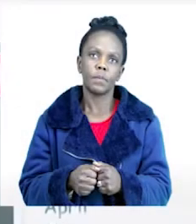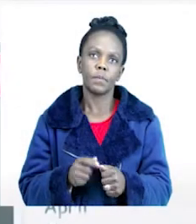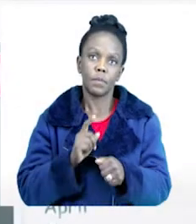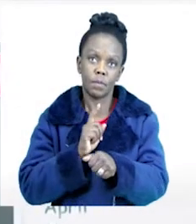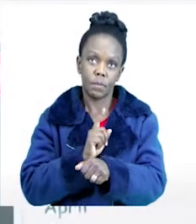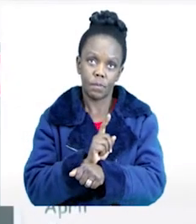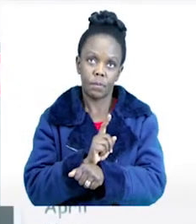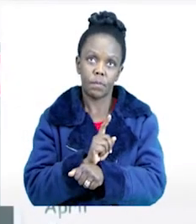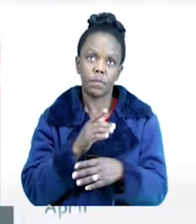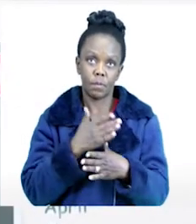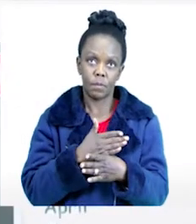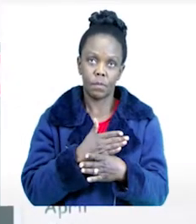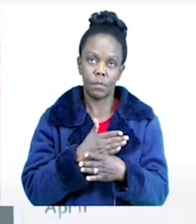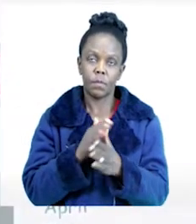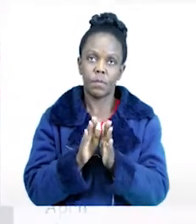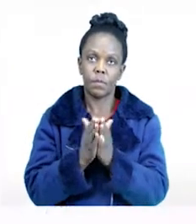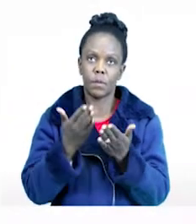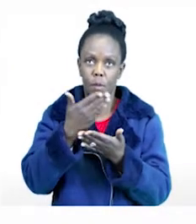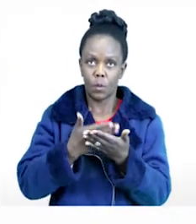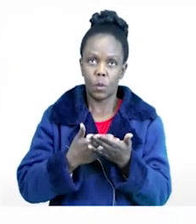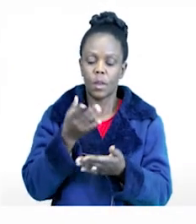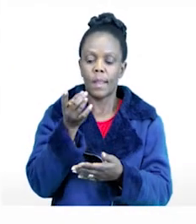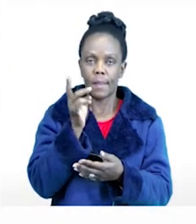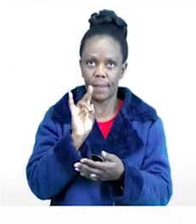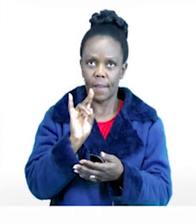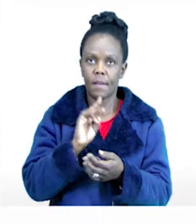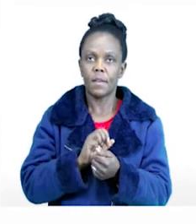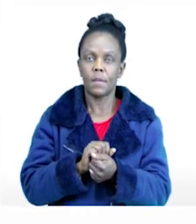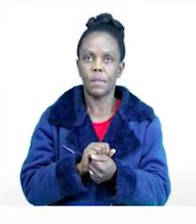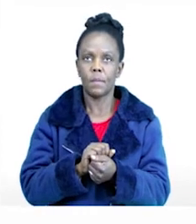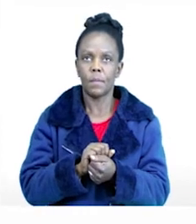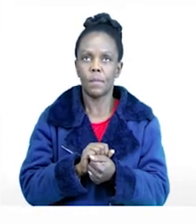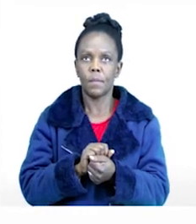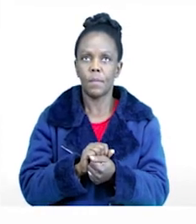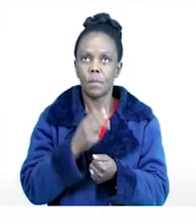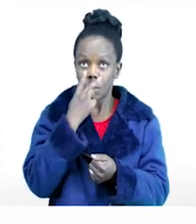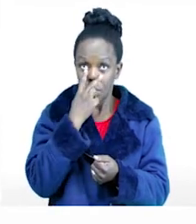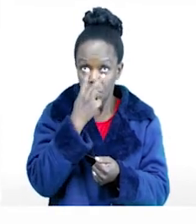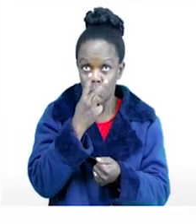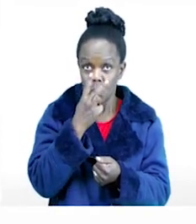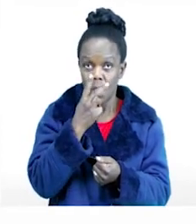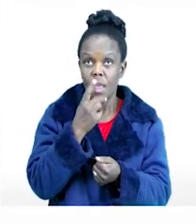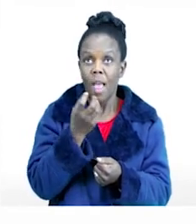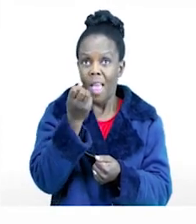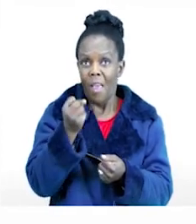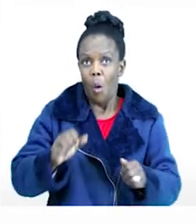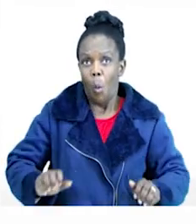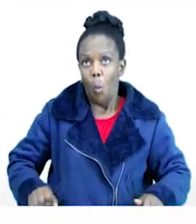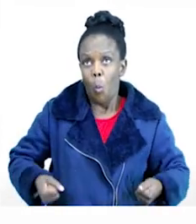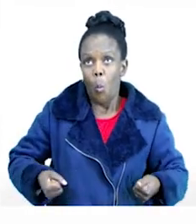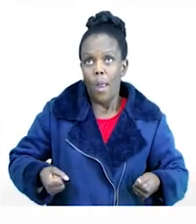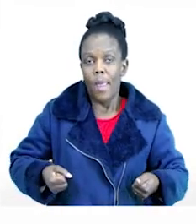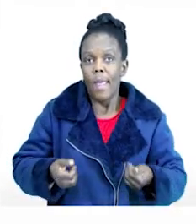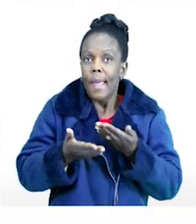Our first exercise is on page 7. Here we can see that there is a boy who needs our